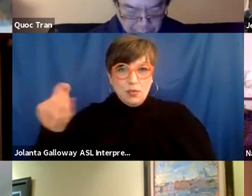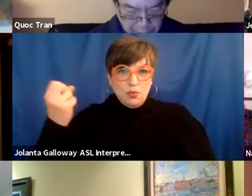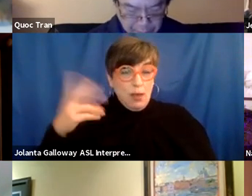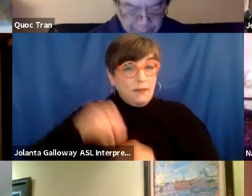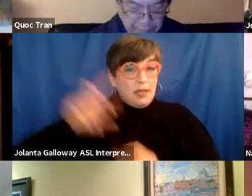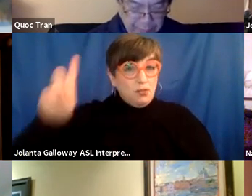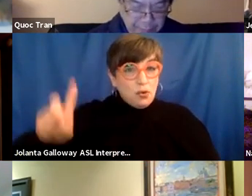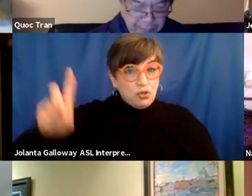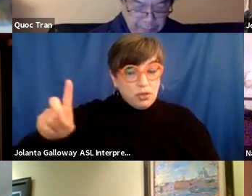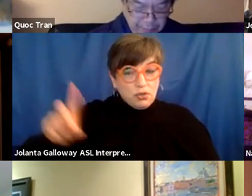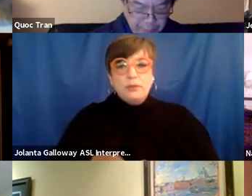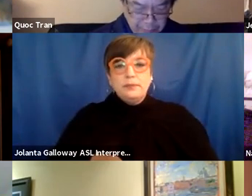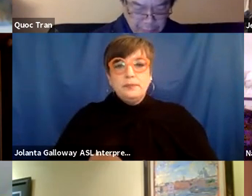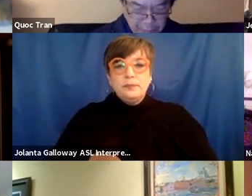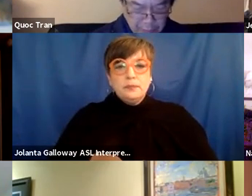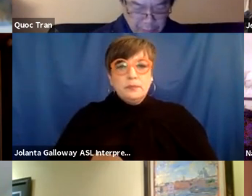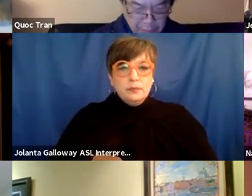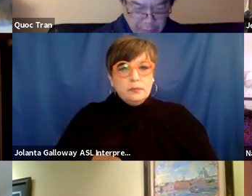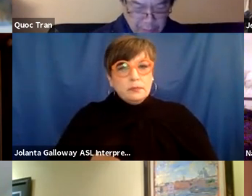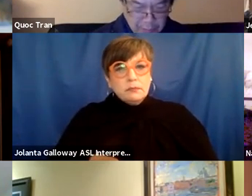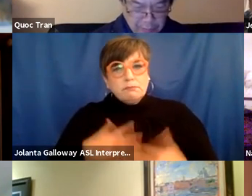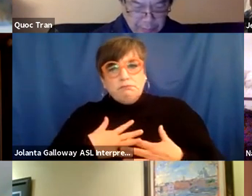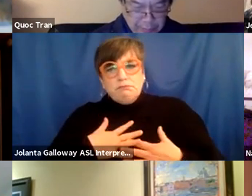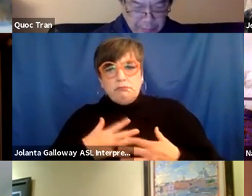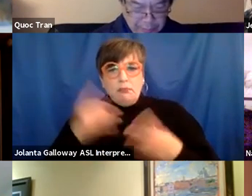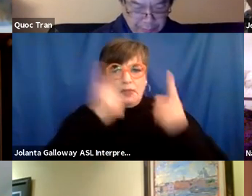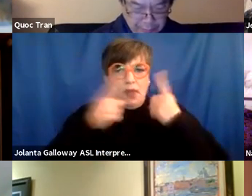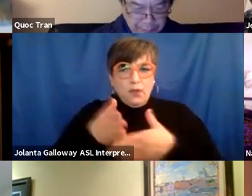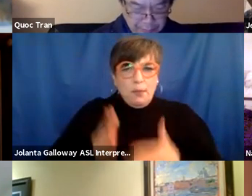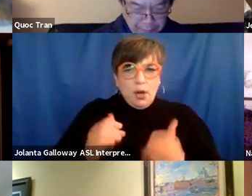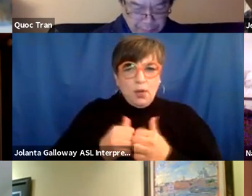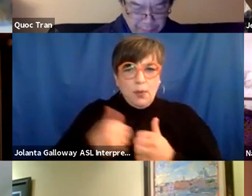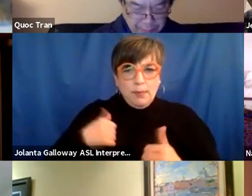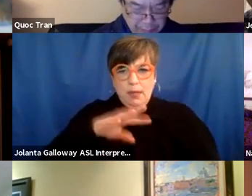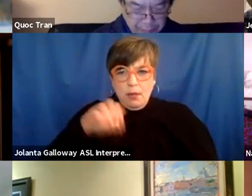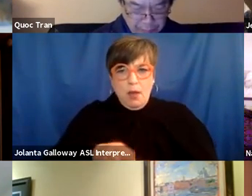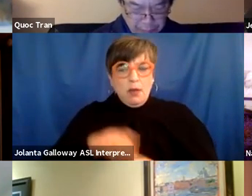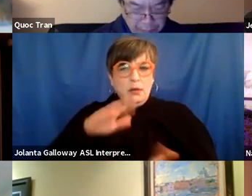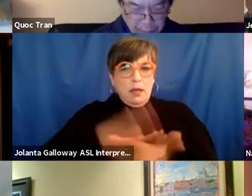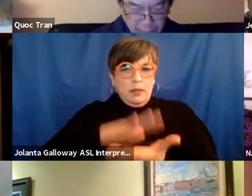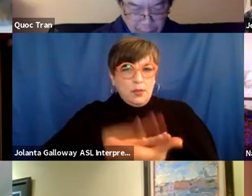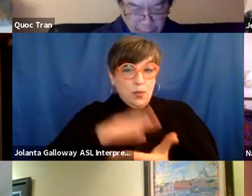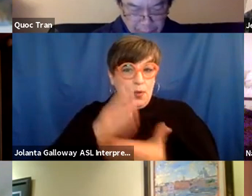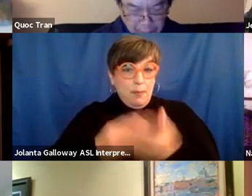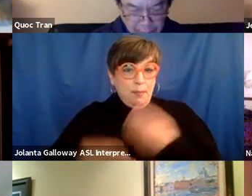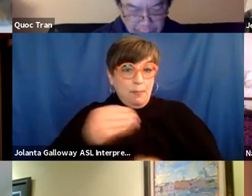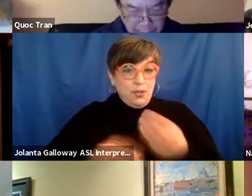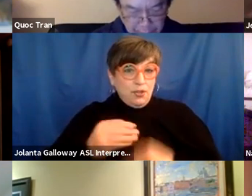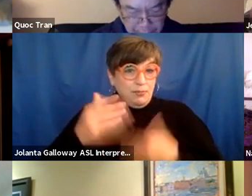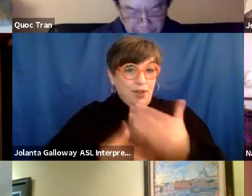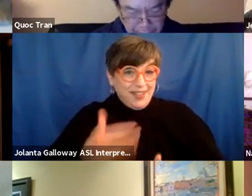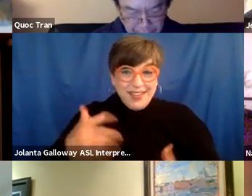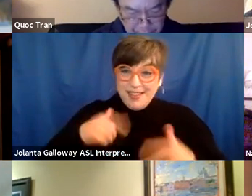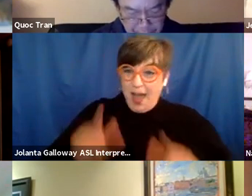Dorchester, and a thoughtful partner with me on the school budget process. So with that, I'll turn it over to you, Ms. Vernazza.